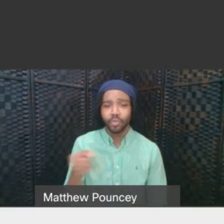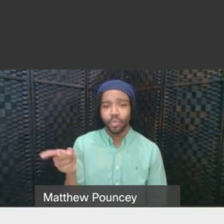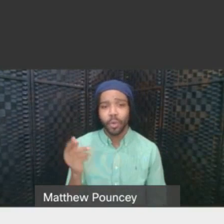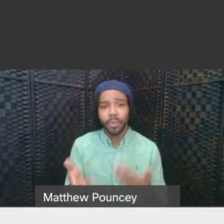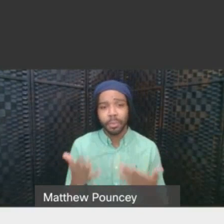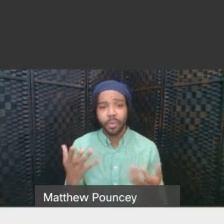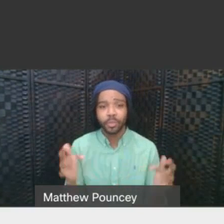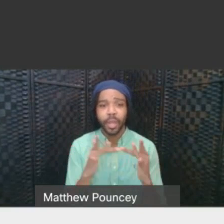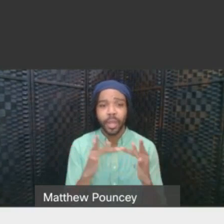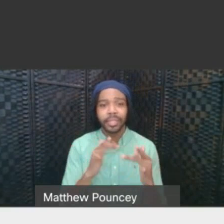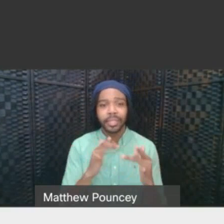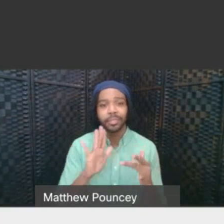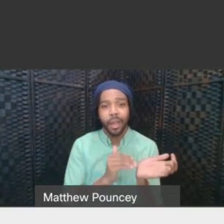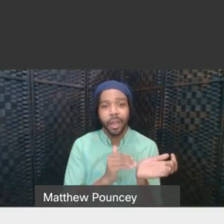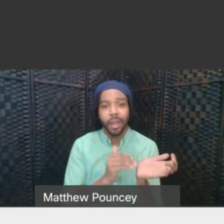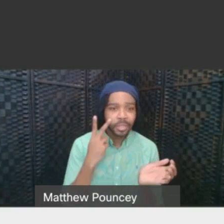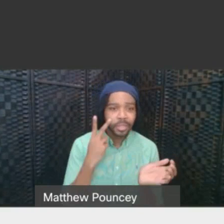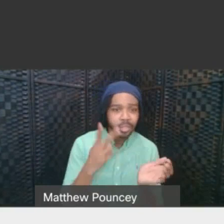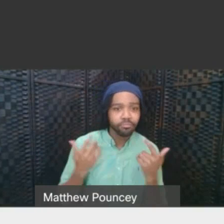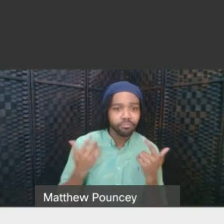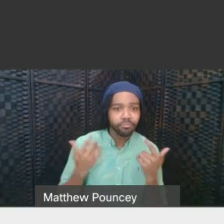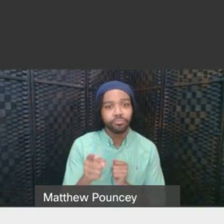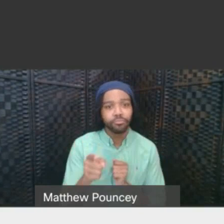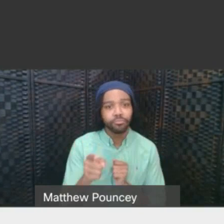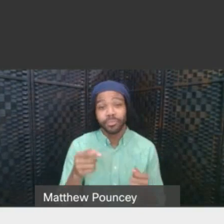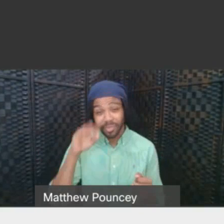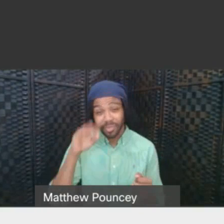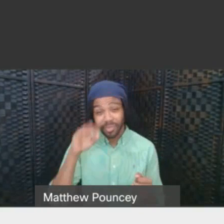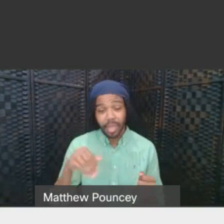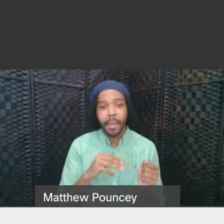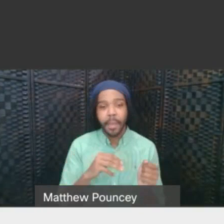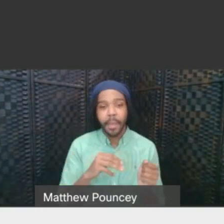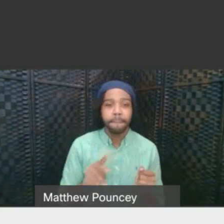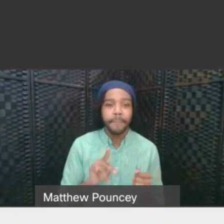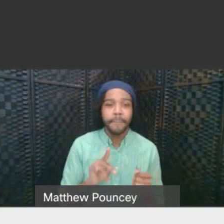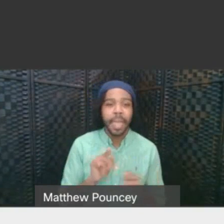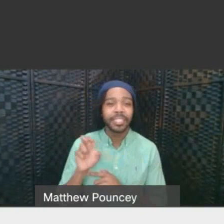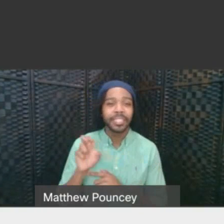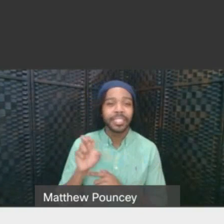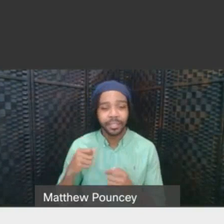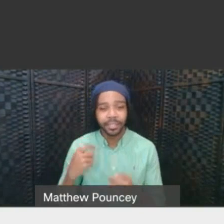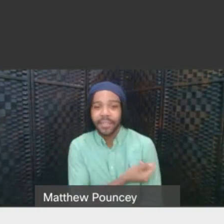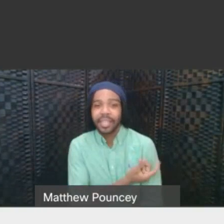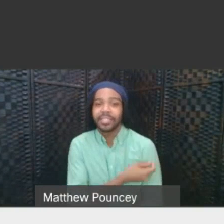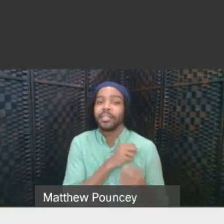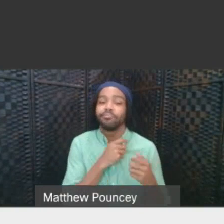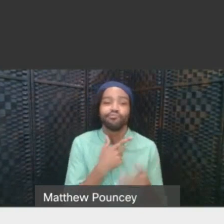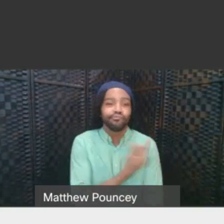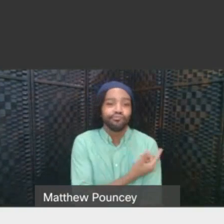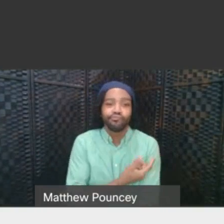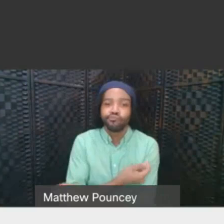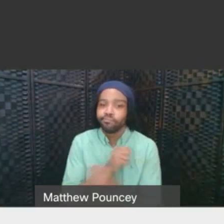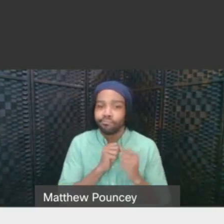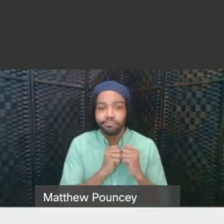provider. There have been millions of vaccines administered. And so there is a lot more data